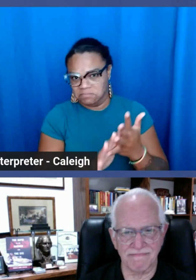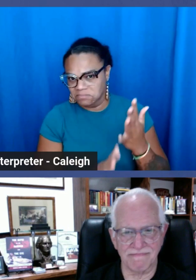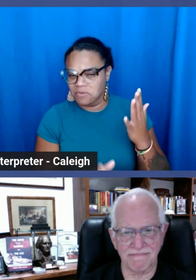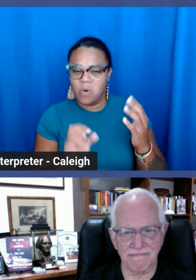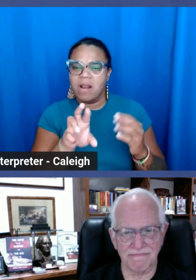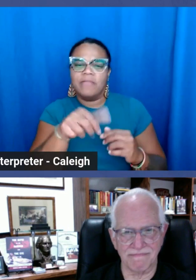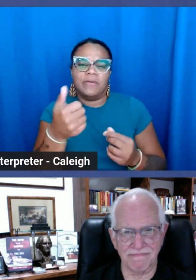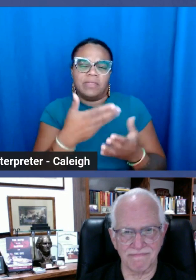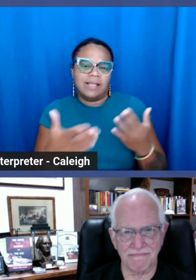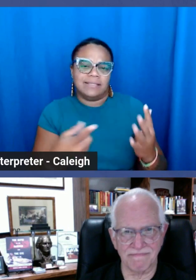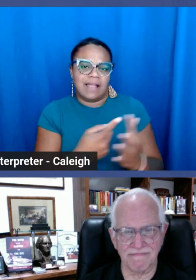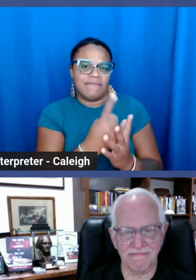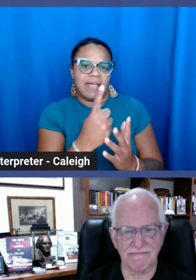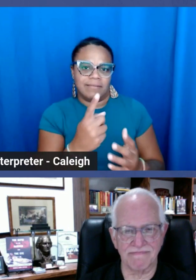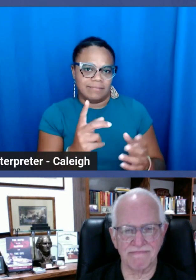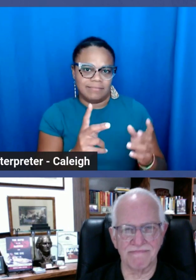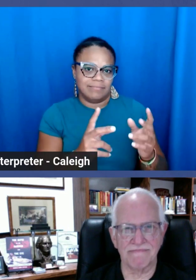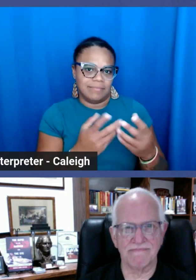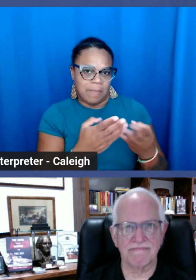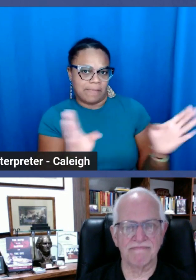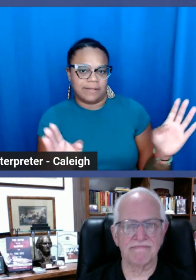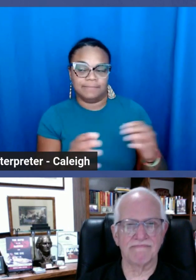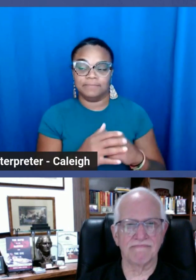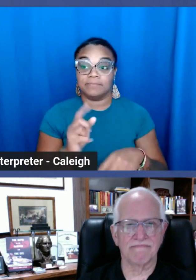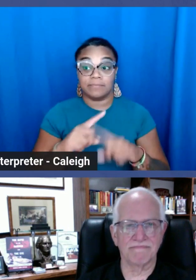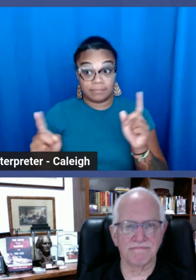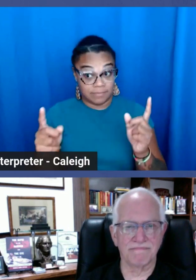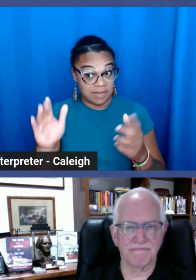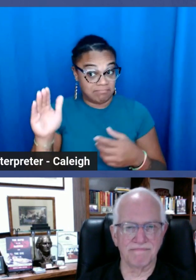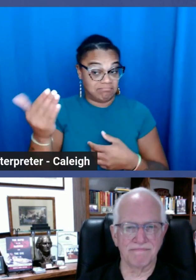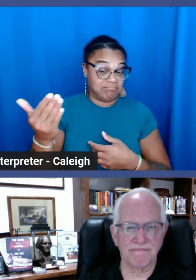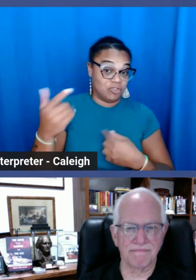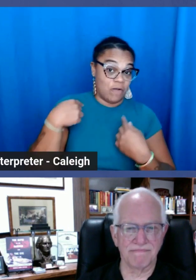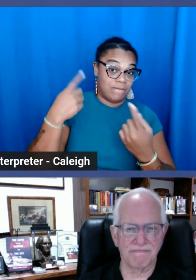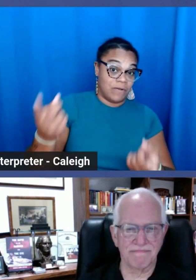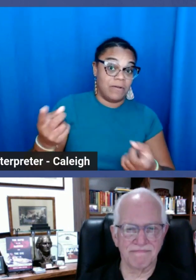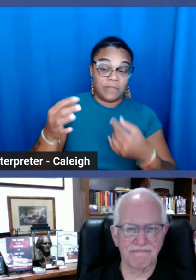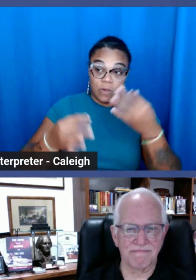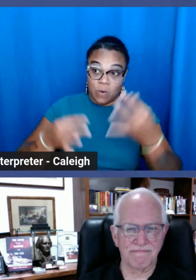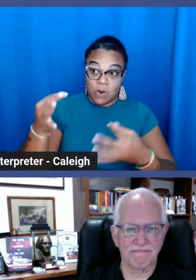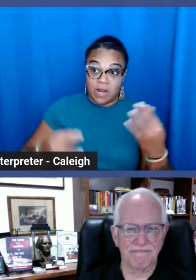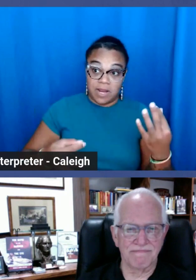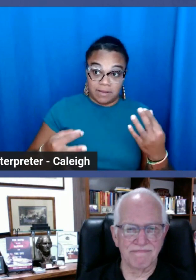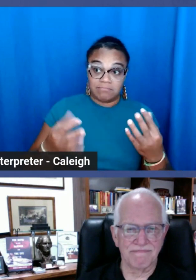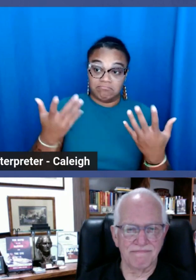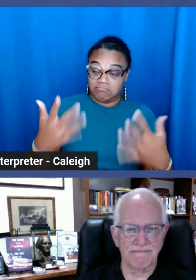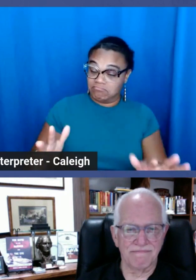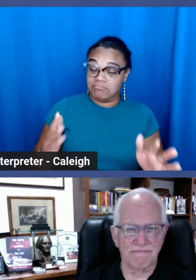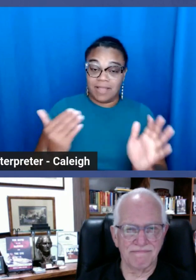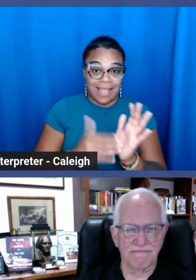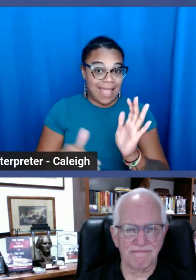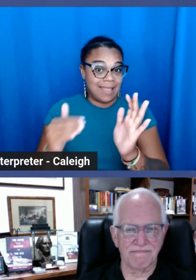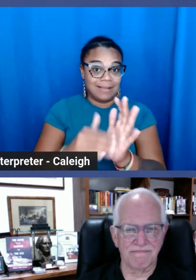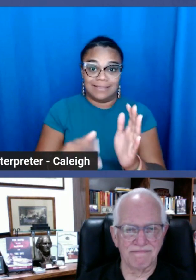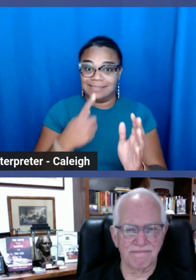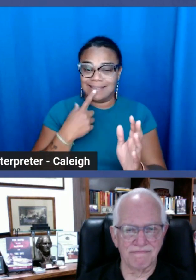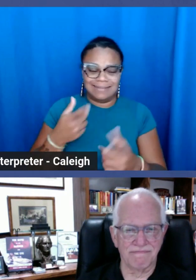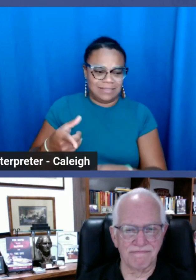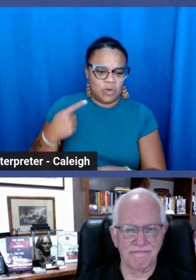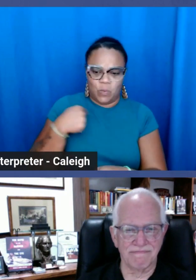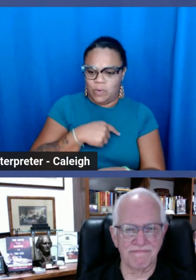the public. But the court has over and over again said that these historic exceptions have been there.